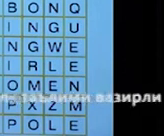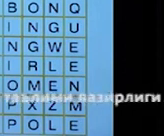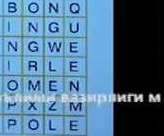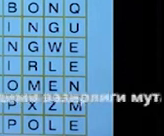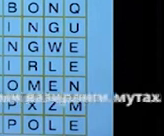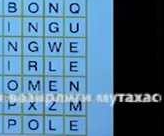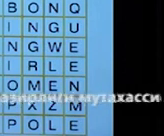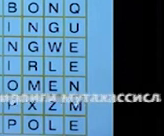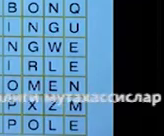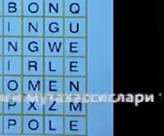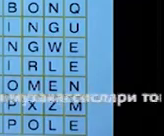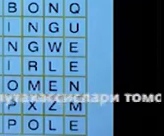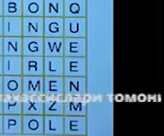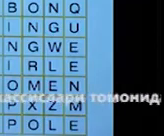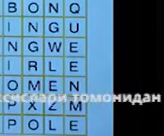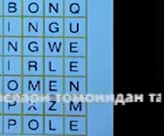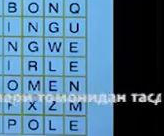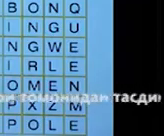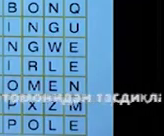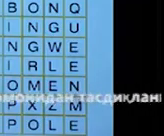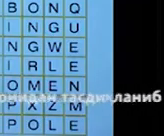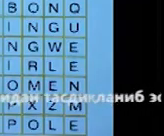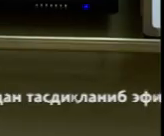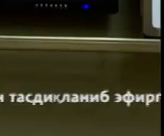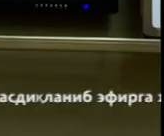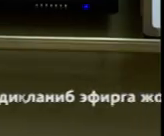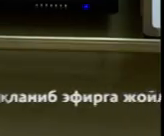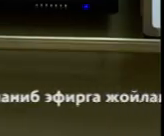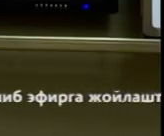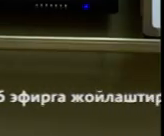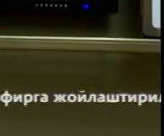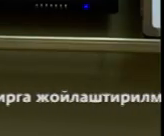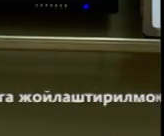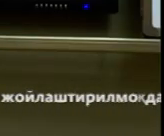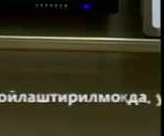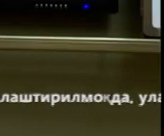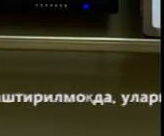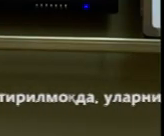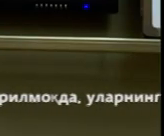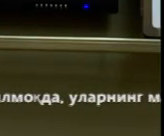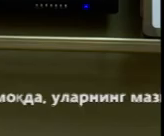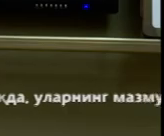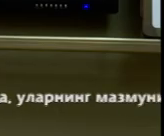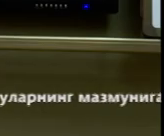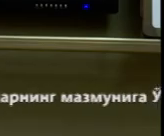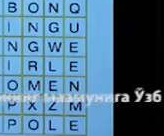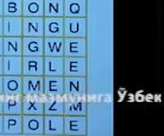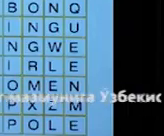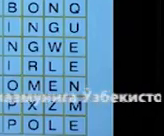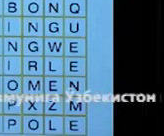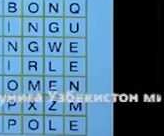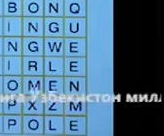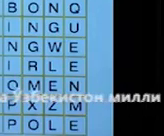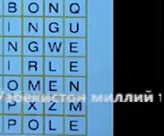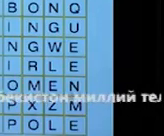birlashtirgan holatda 10 ta so'z topishingiz kerak. In exercise 2, you should make a